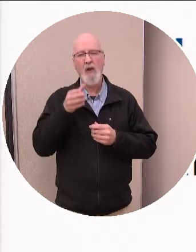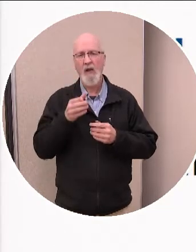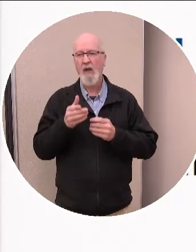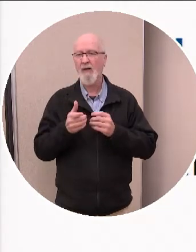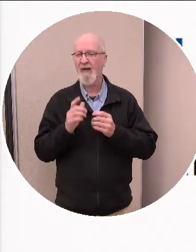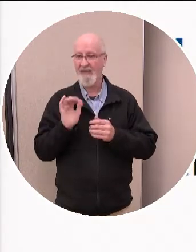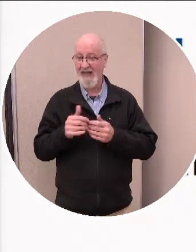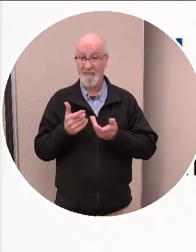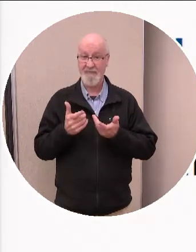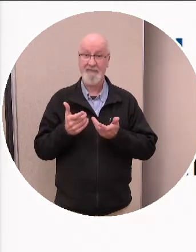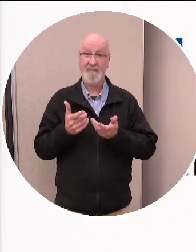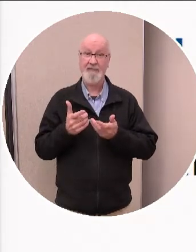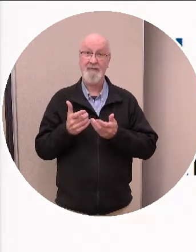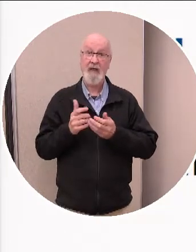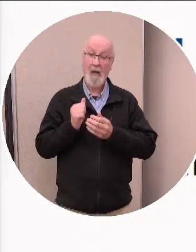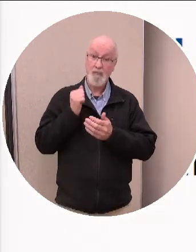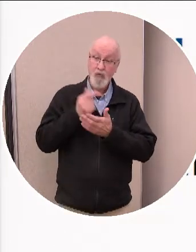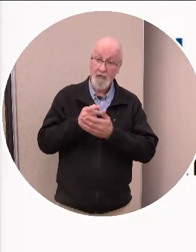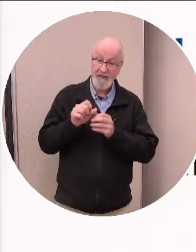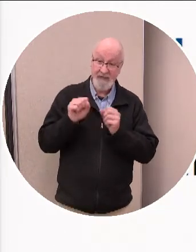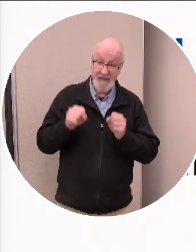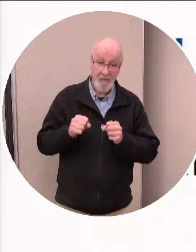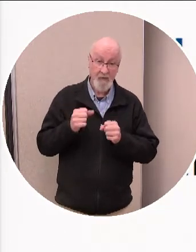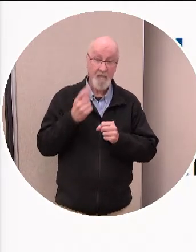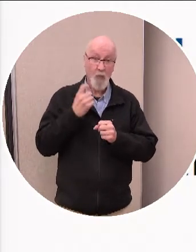that documentation of driver certification